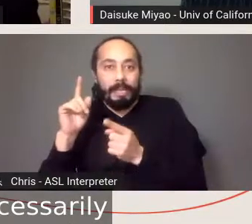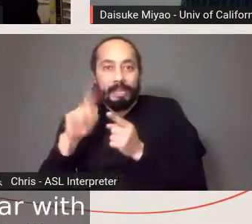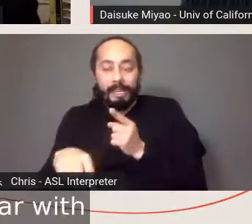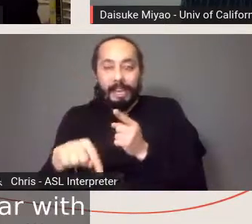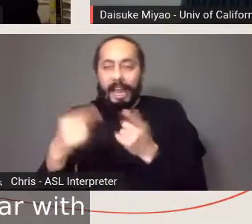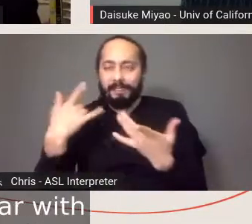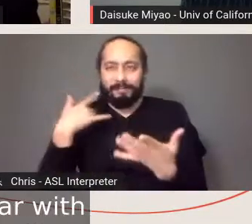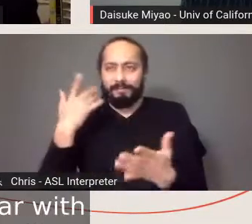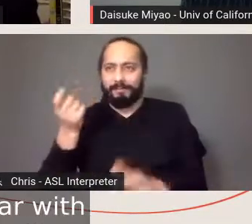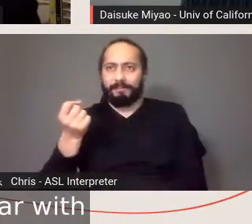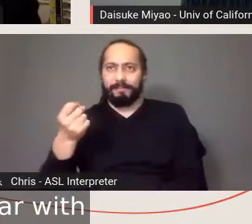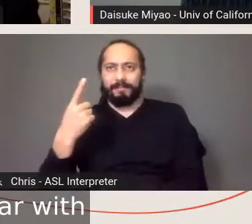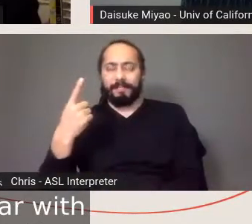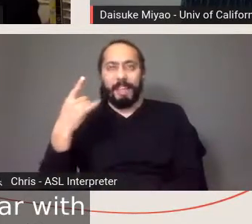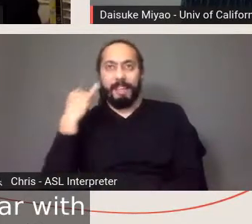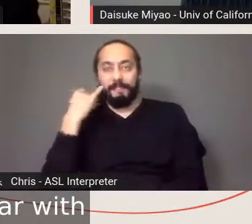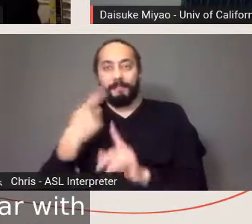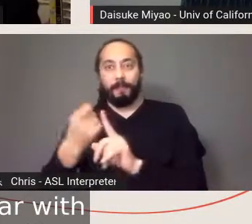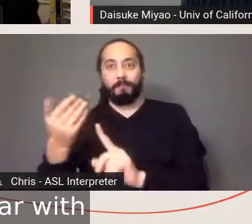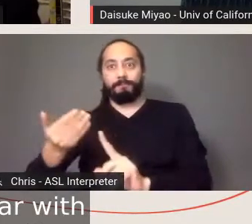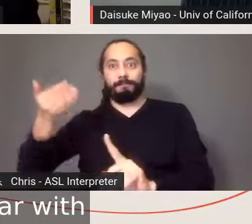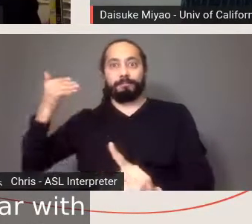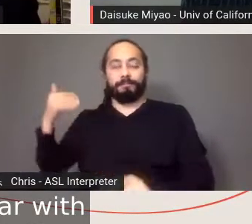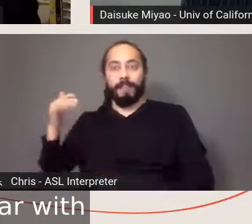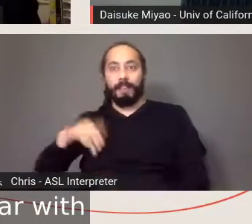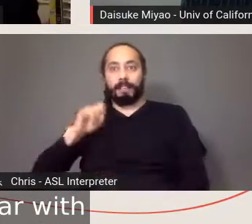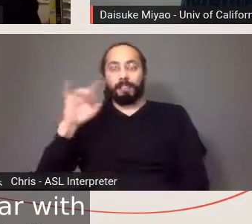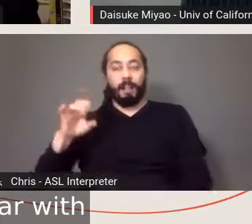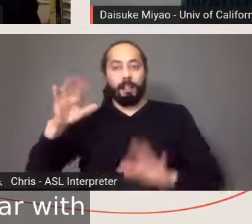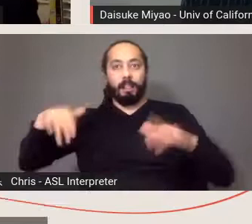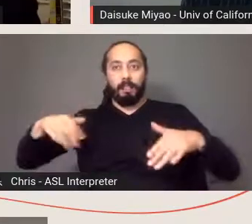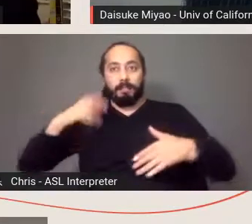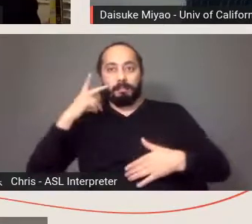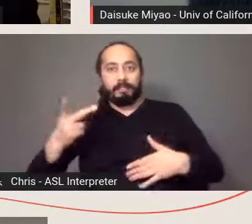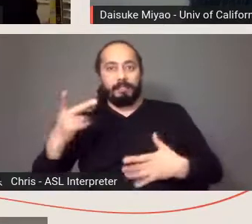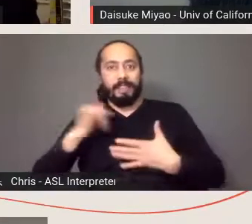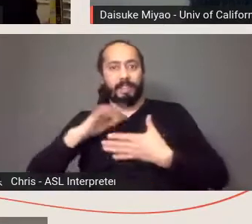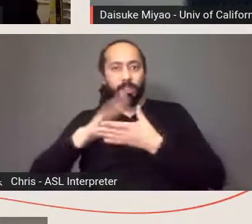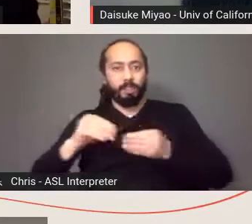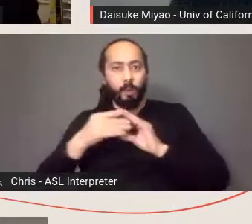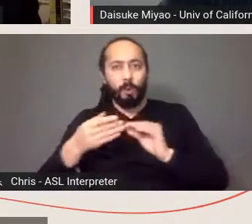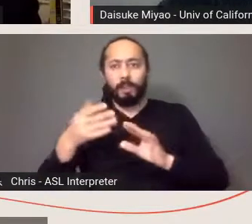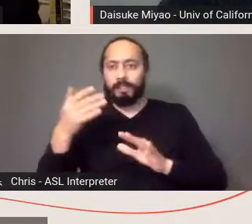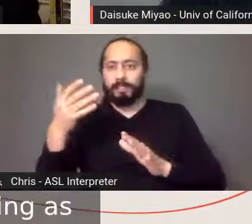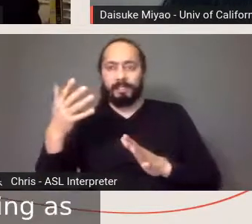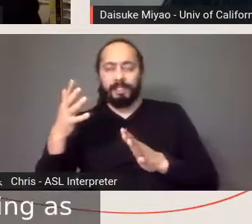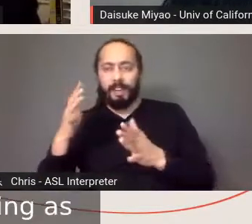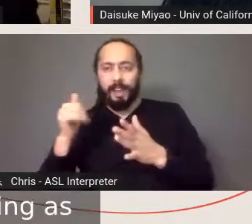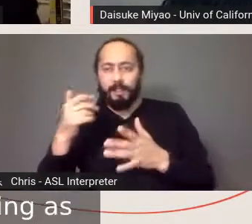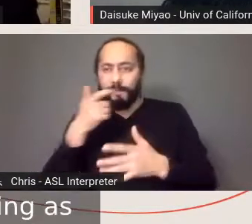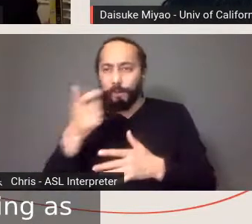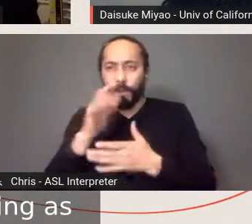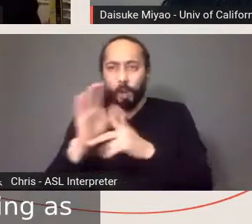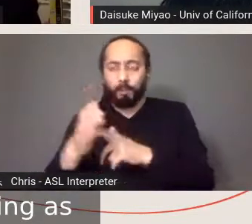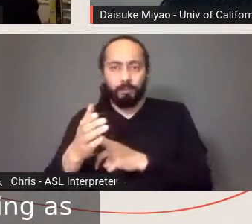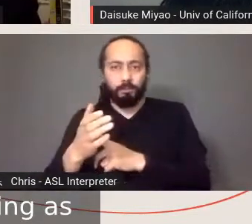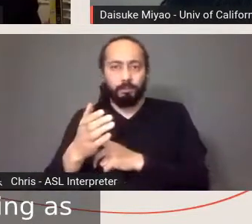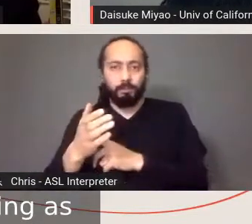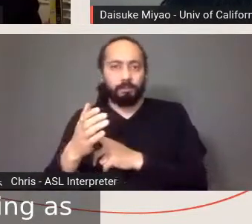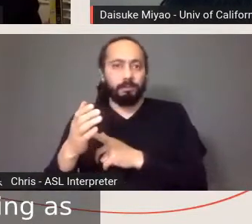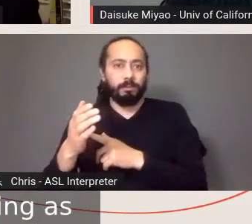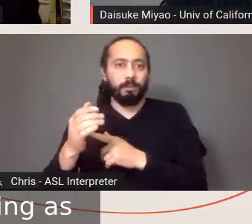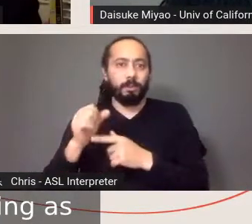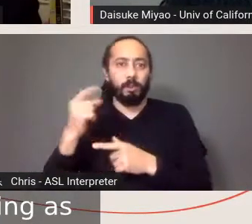heads around if you're not familiar with that style of storytelling or viewing culture. But even something as